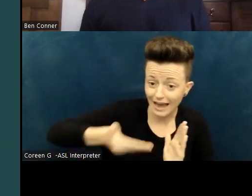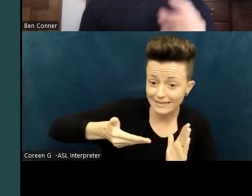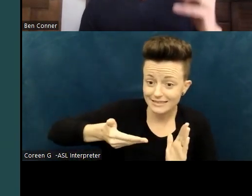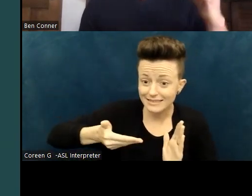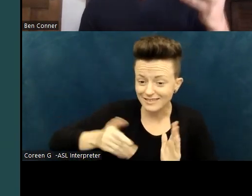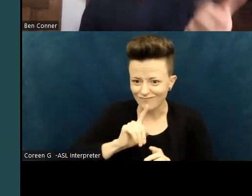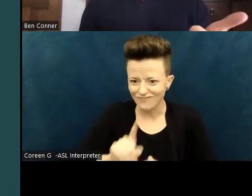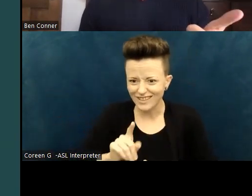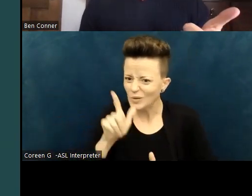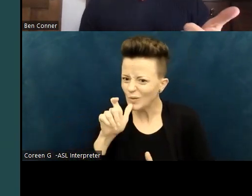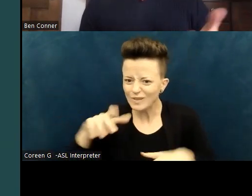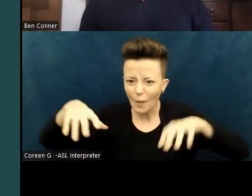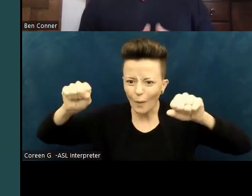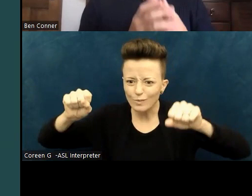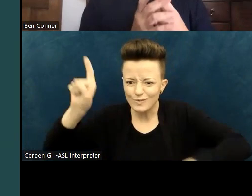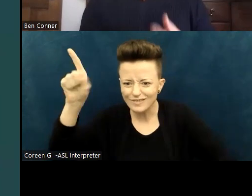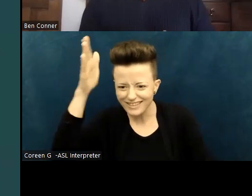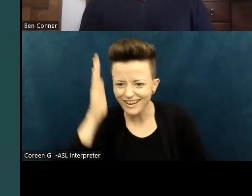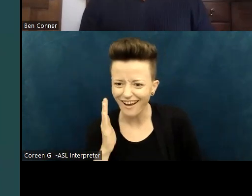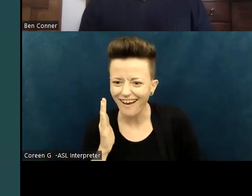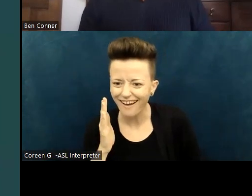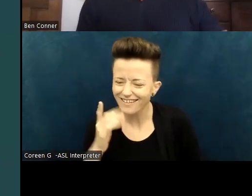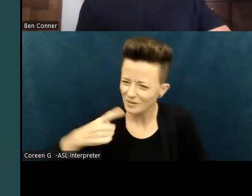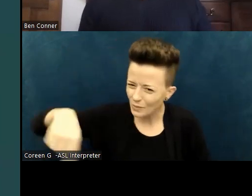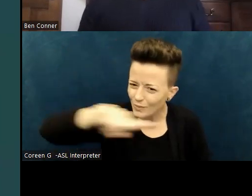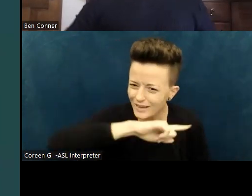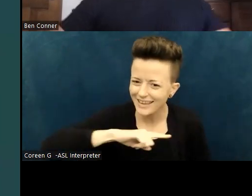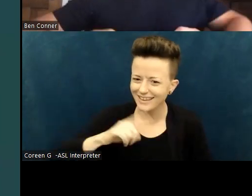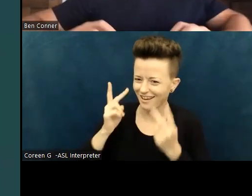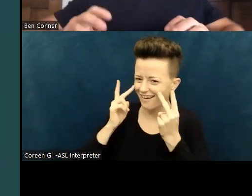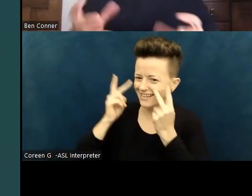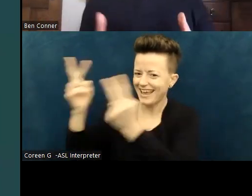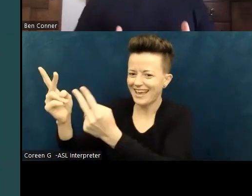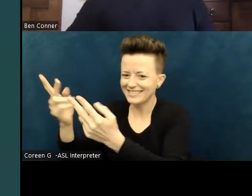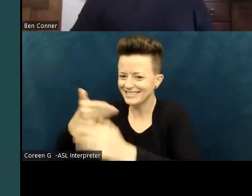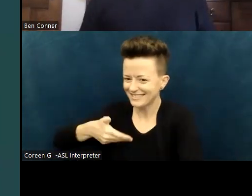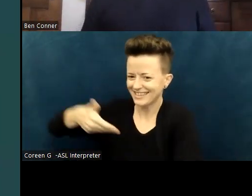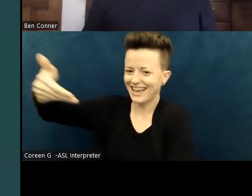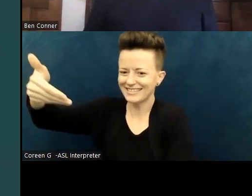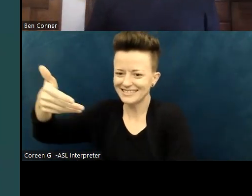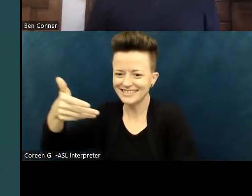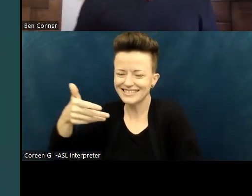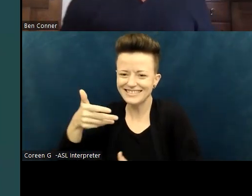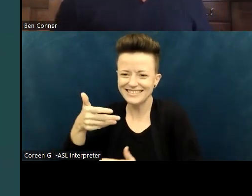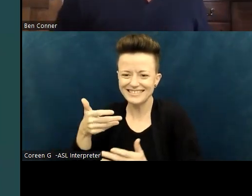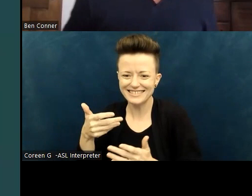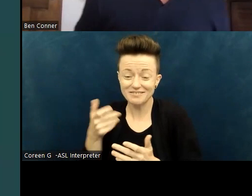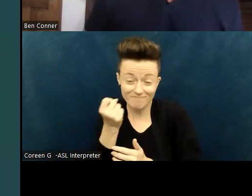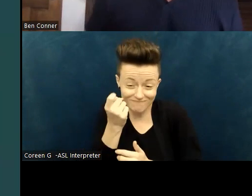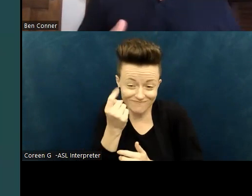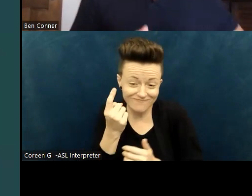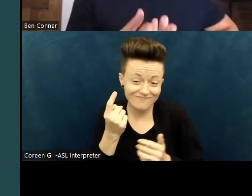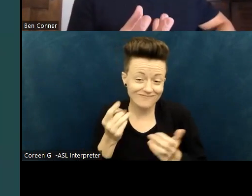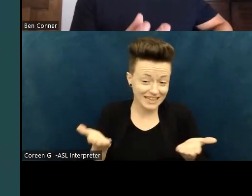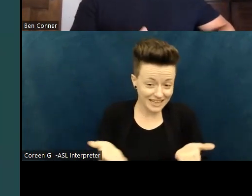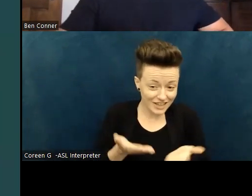guests. So there's a historical aspect, there's a social aspect, there's a local aspect that hospitality looks different